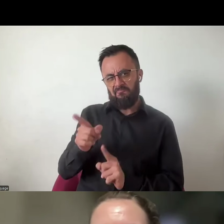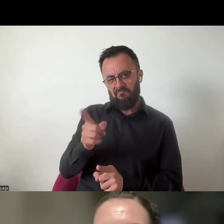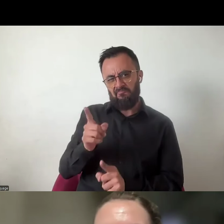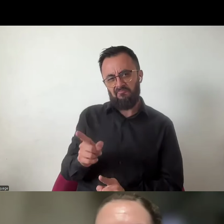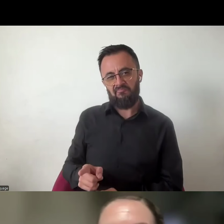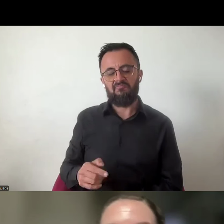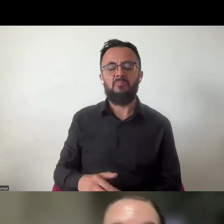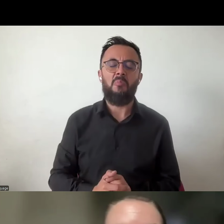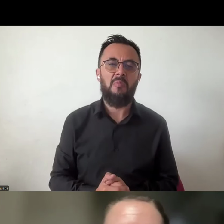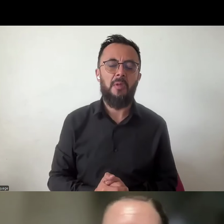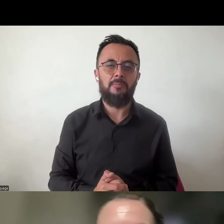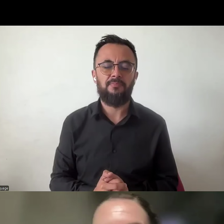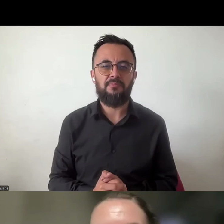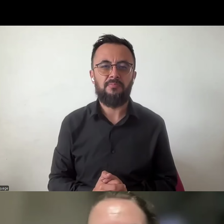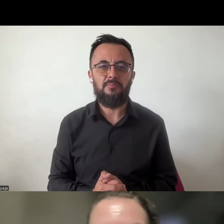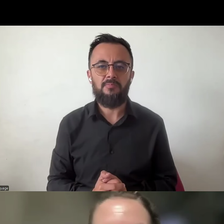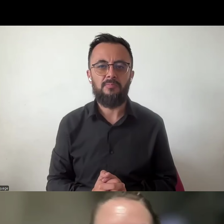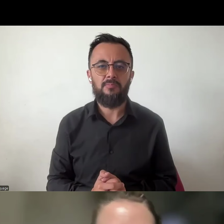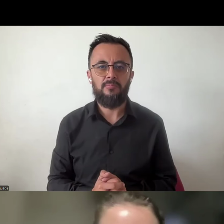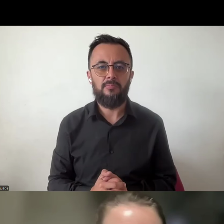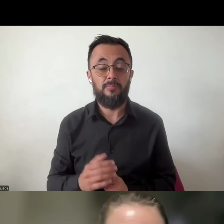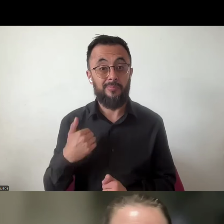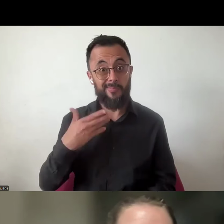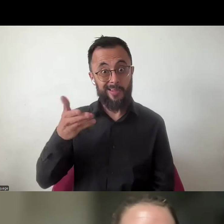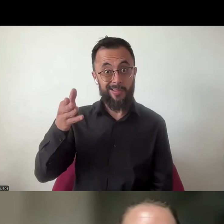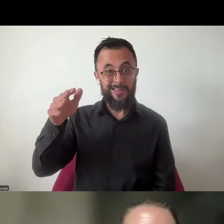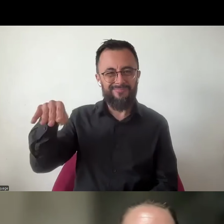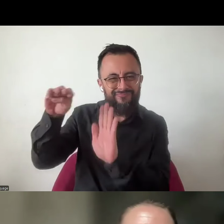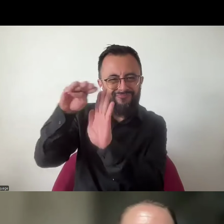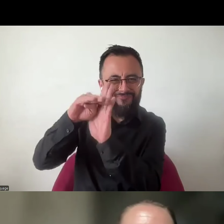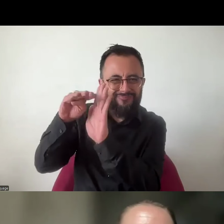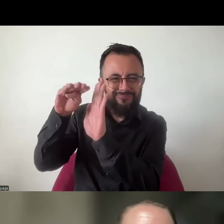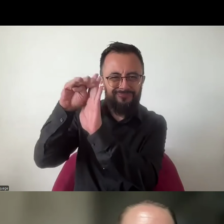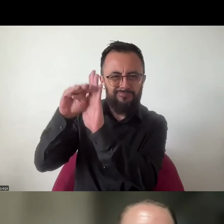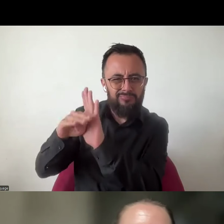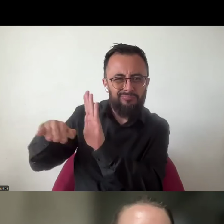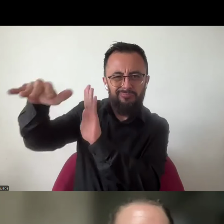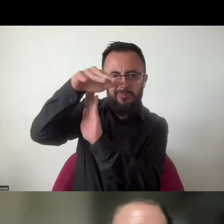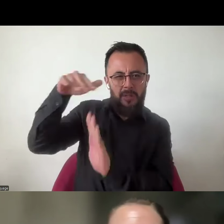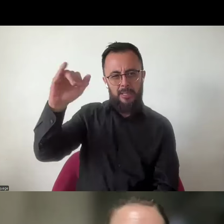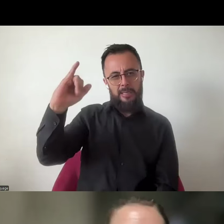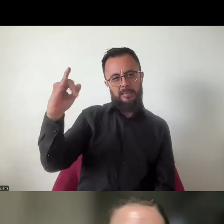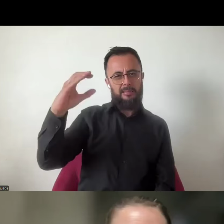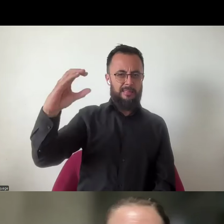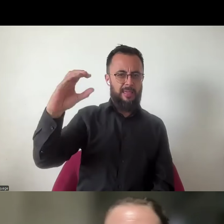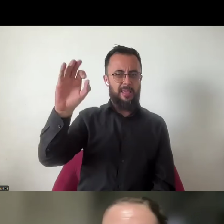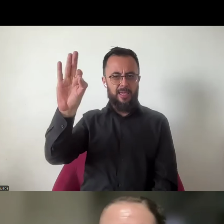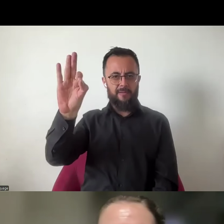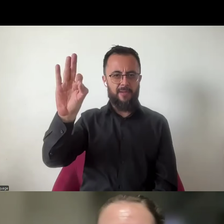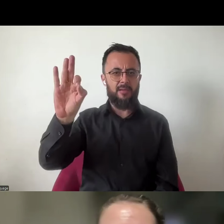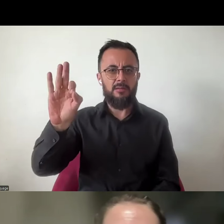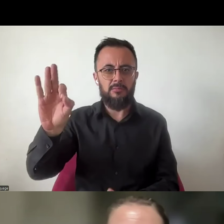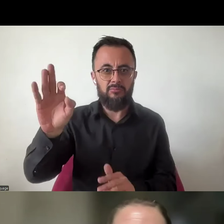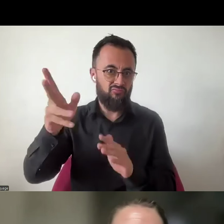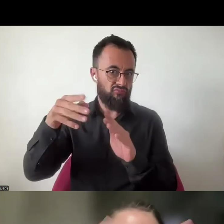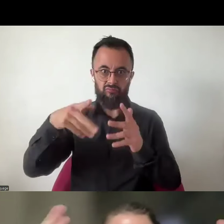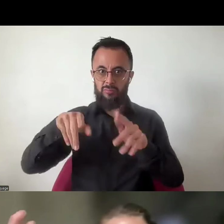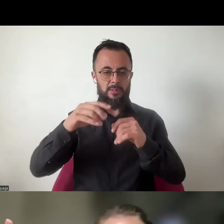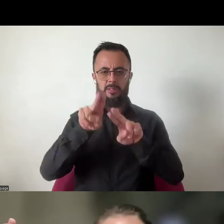International Classification of Functioning, Disability, and Health, is a tool that was developed by WHO